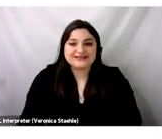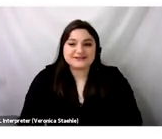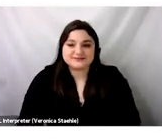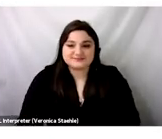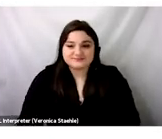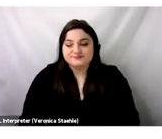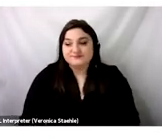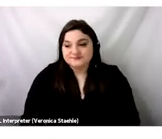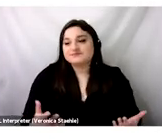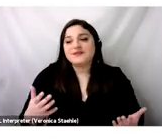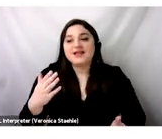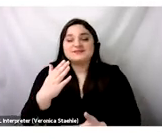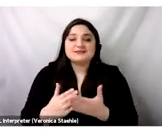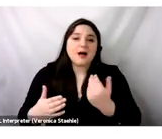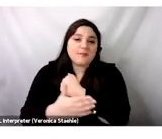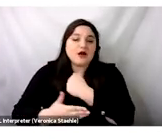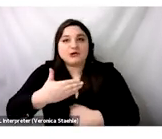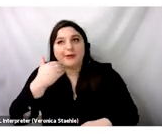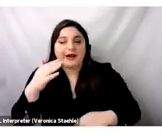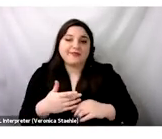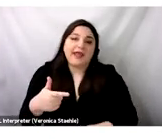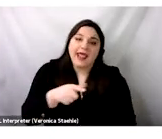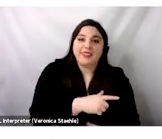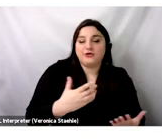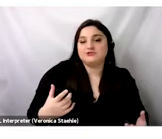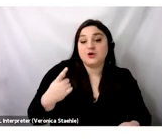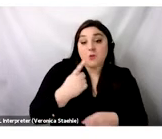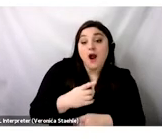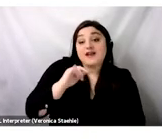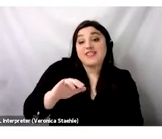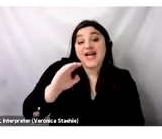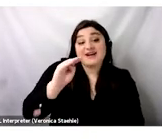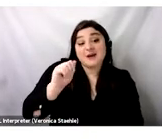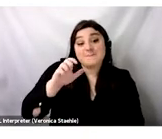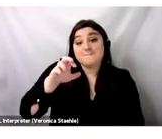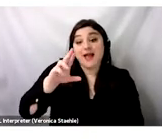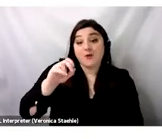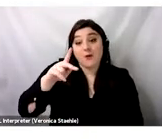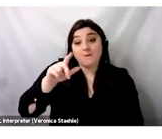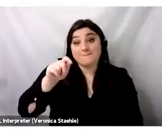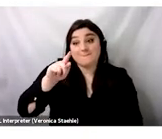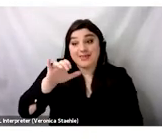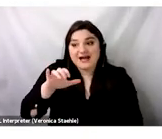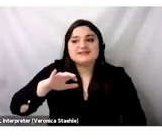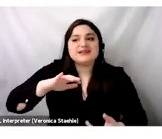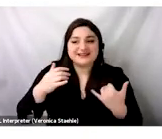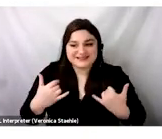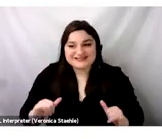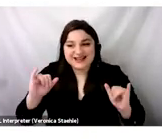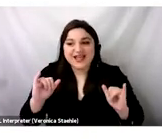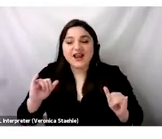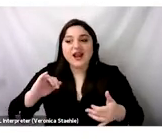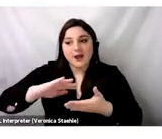countries are way better at this than we are, there's leakage there, right? Because recycling is only 9%. And then they get molded